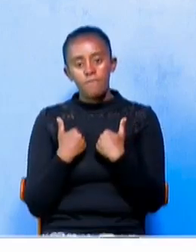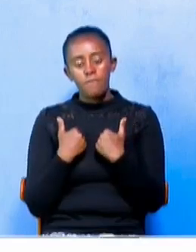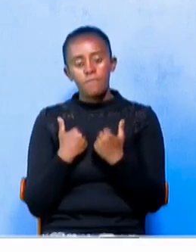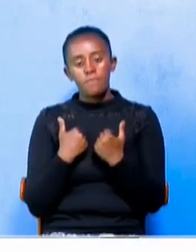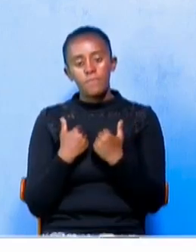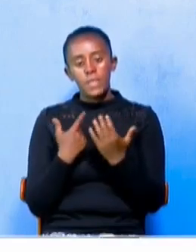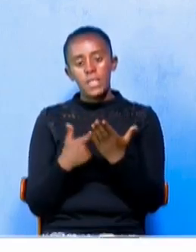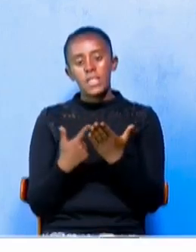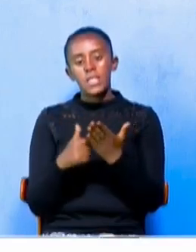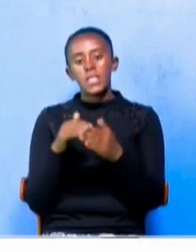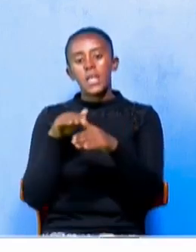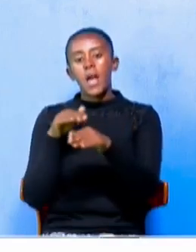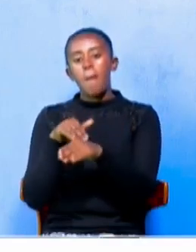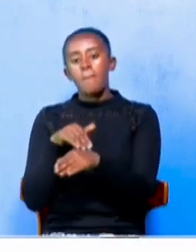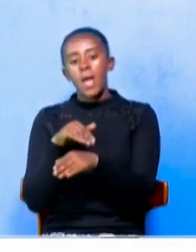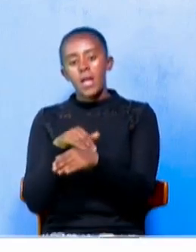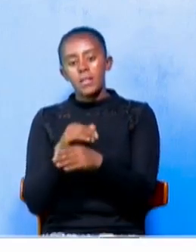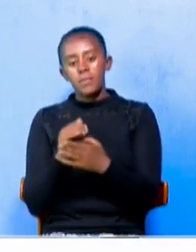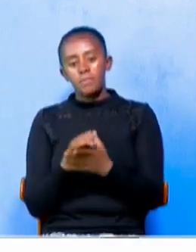this campaign